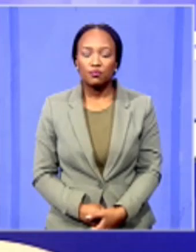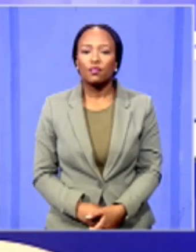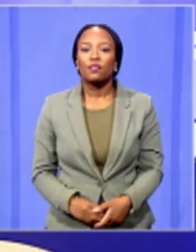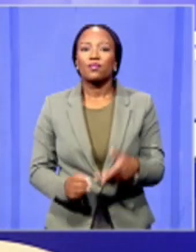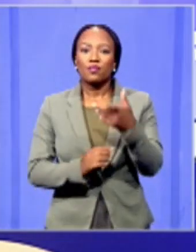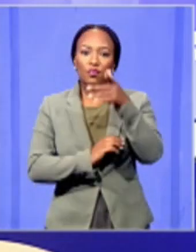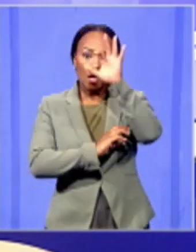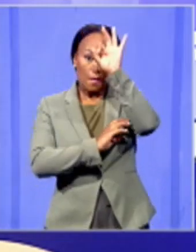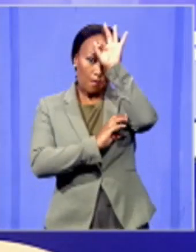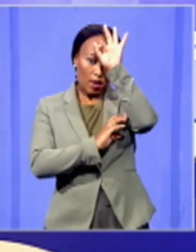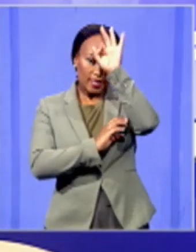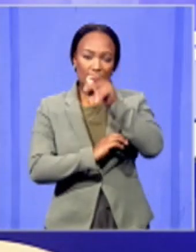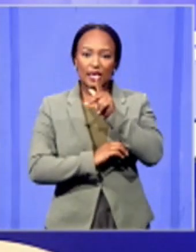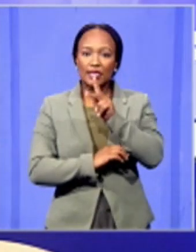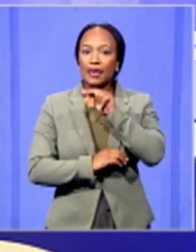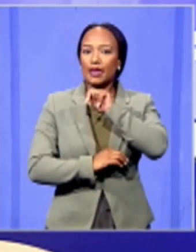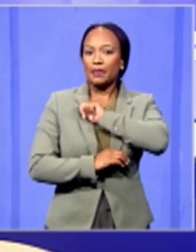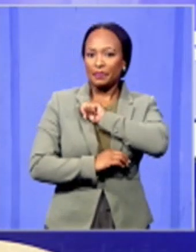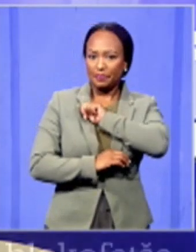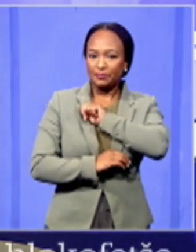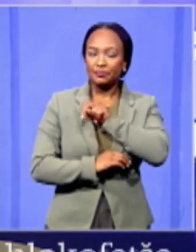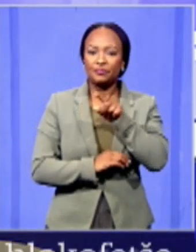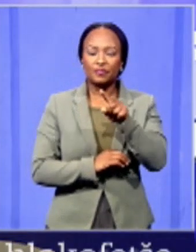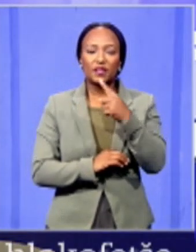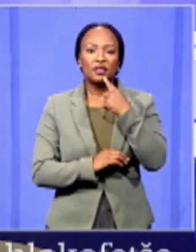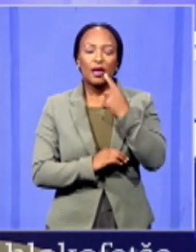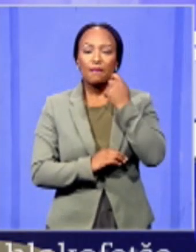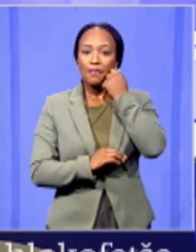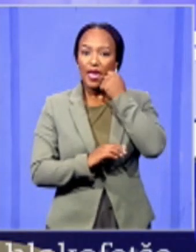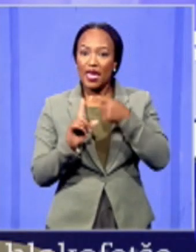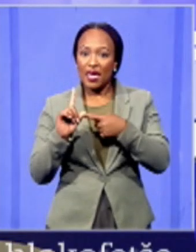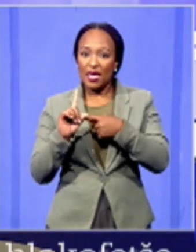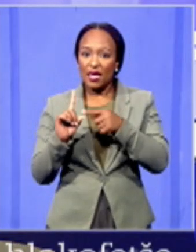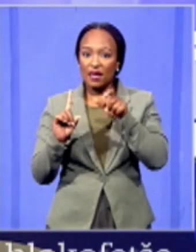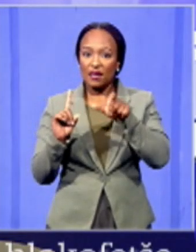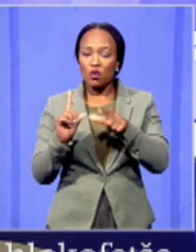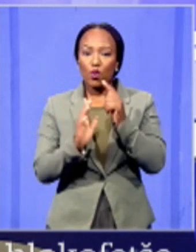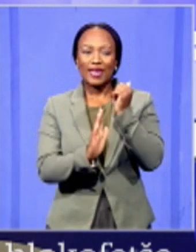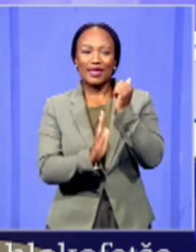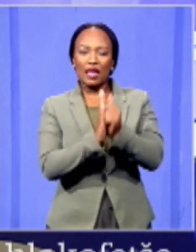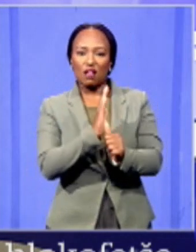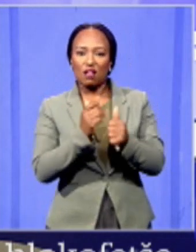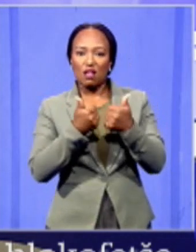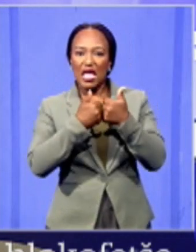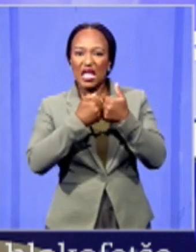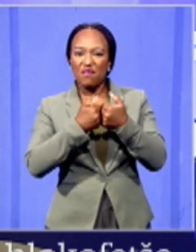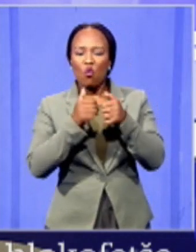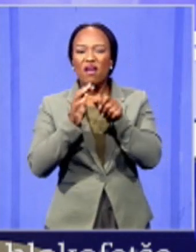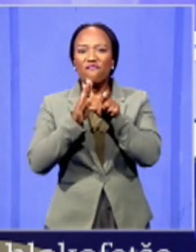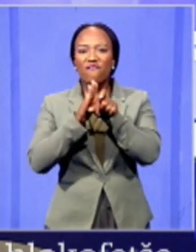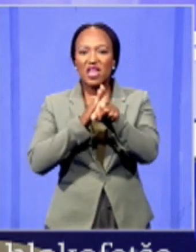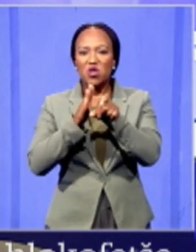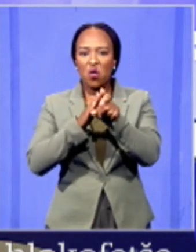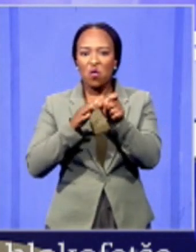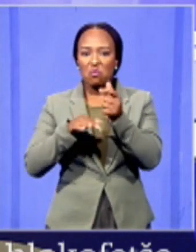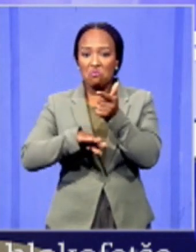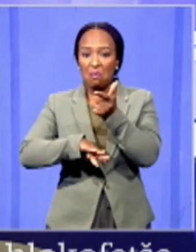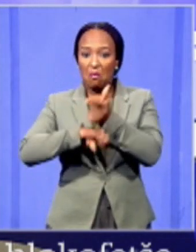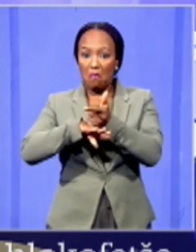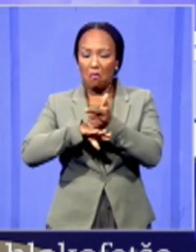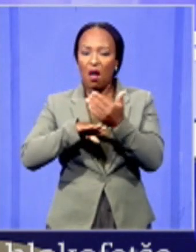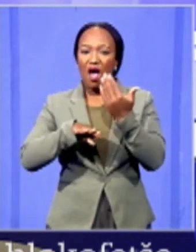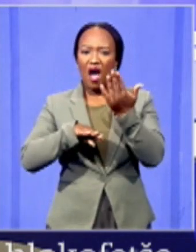Maphodisa a KwaZulu-Natal a netefaditše gore monna yo a boletšego gore o bolaile lekgarebe la gagwe kgatišong ya video yeo e phatlaleditšwego go marangrang